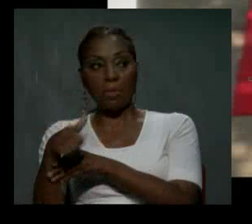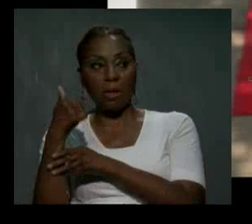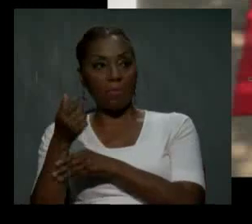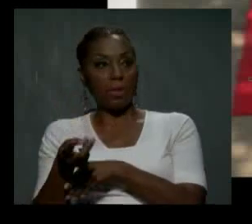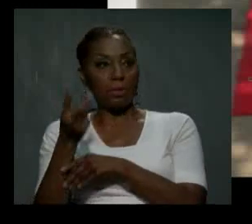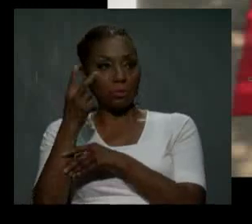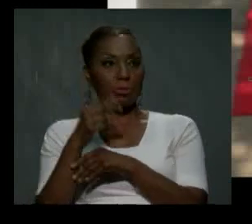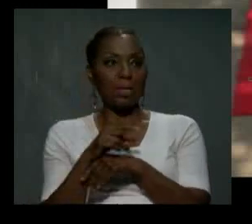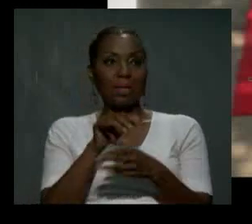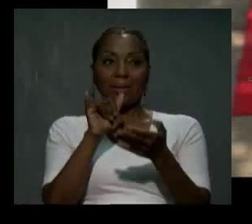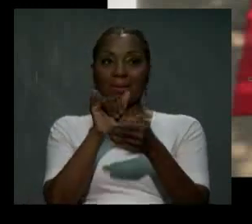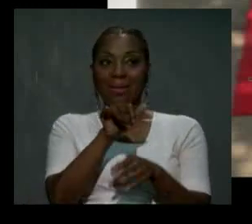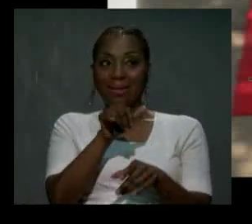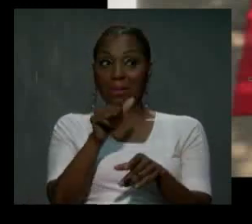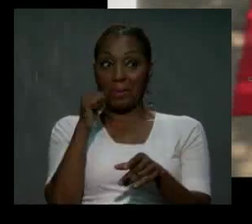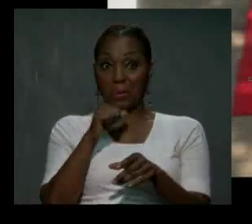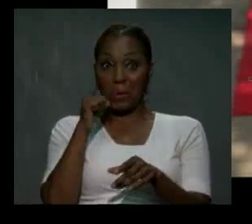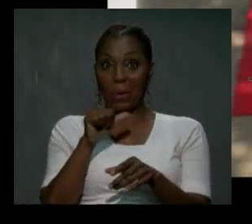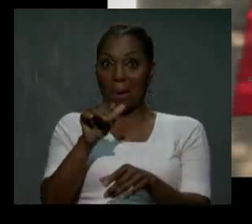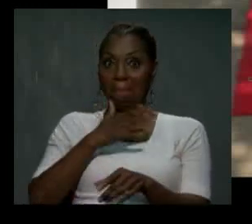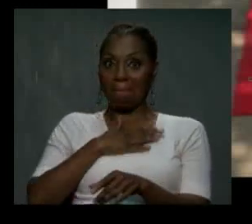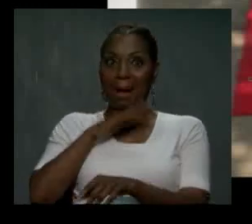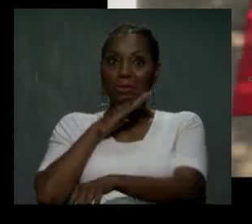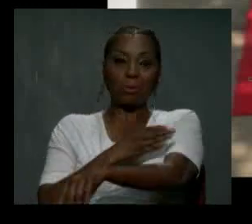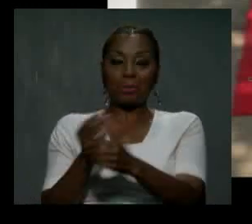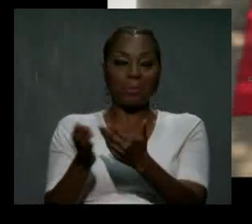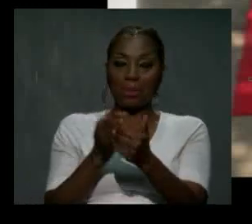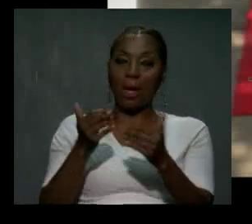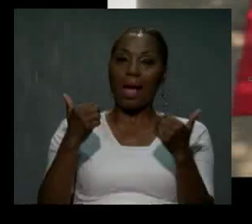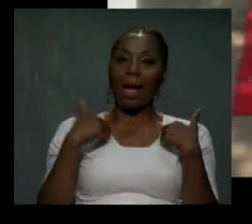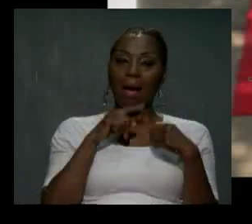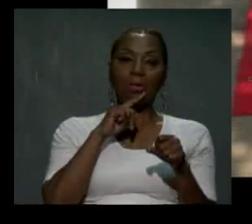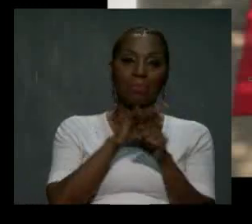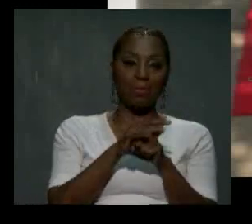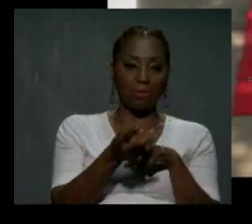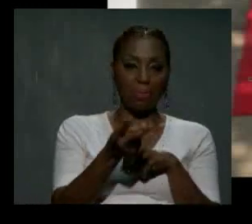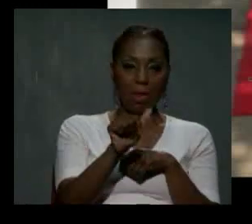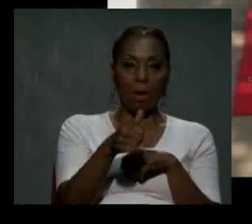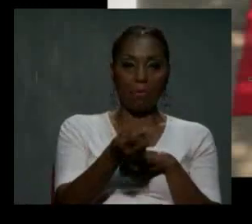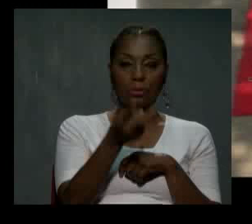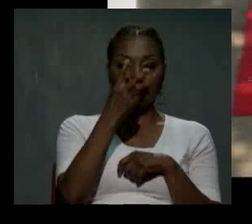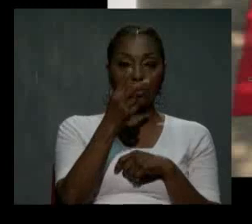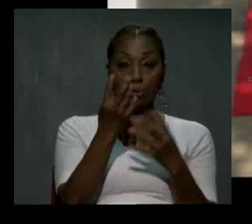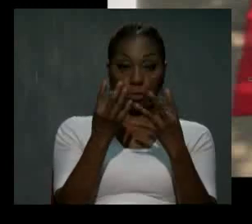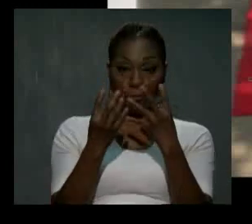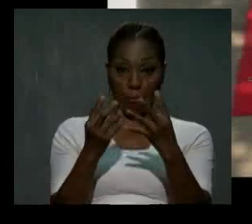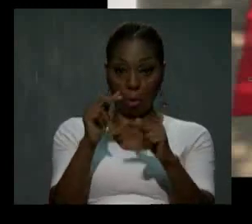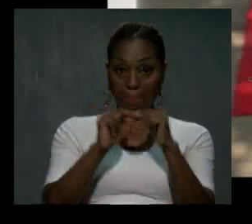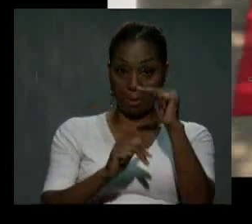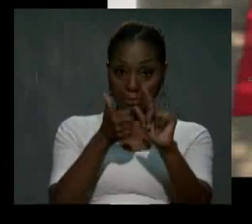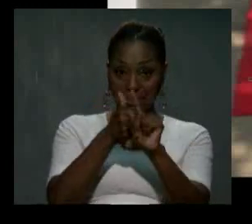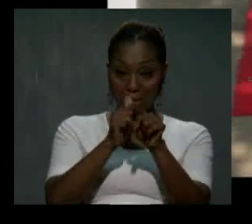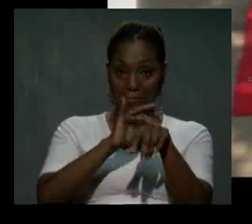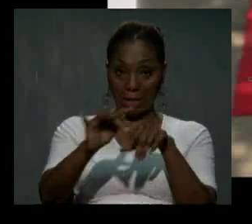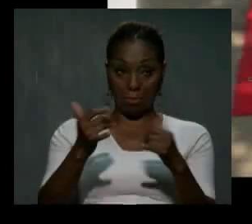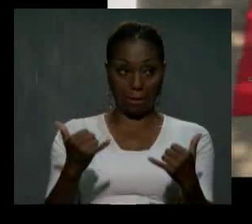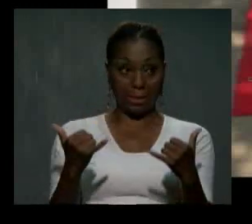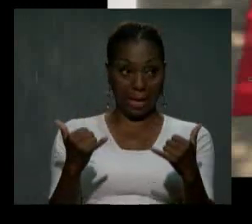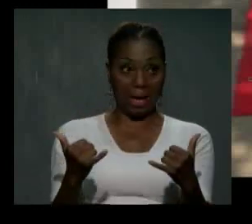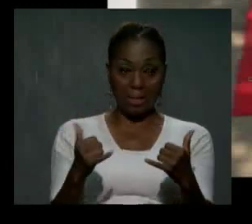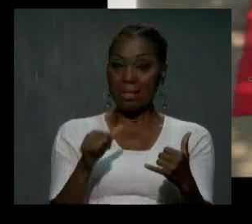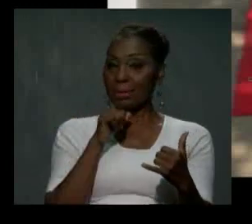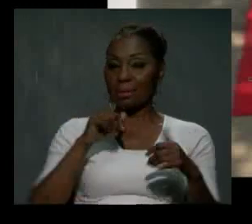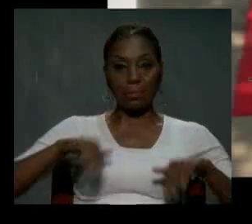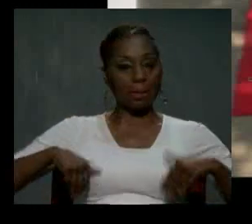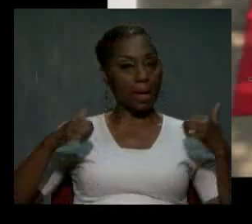Claire climbing on the window there. But I've got commitments from the other two buildings. So all four of the buildings that are vacant right now that don't have